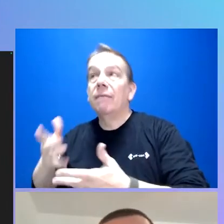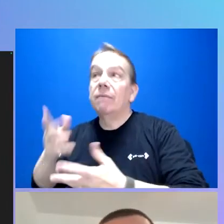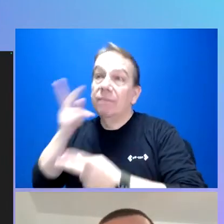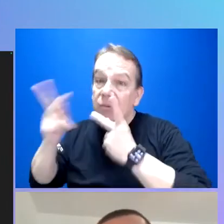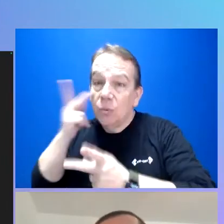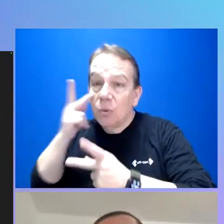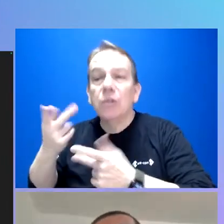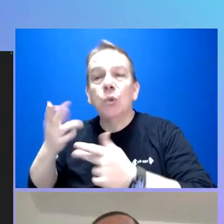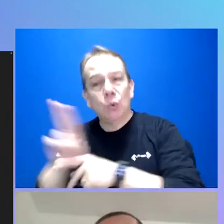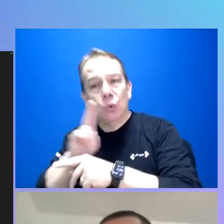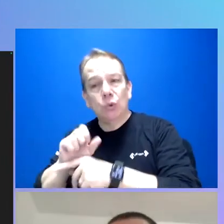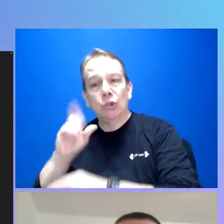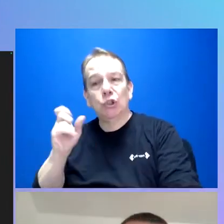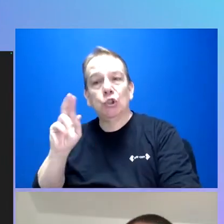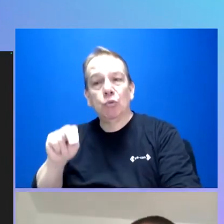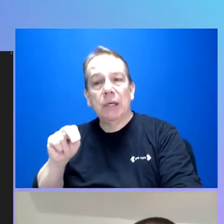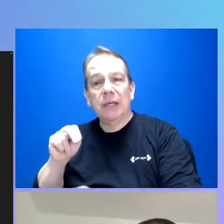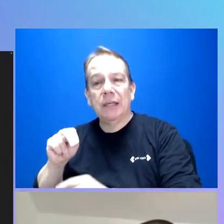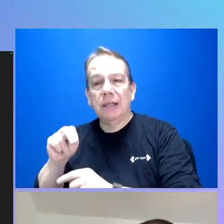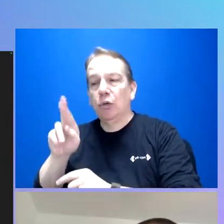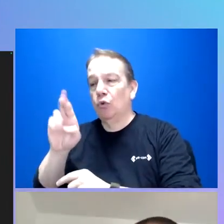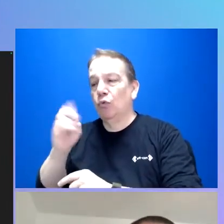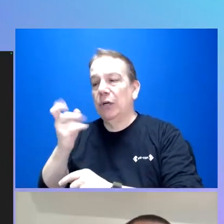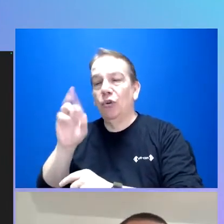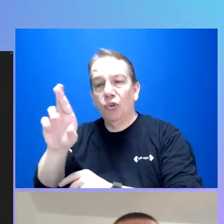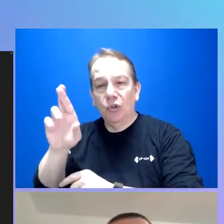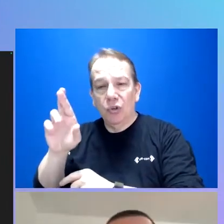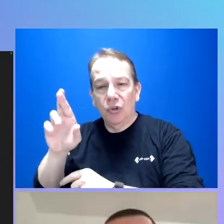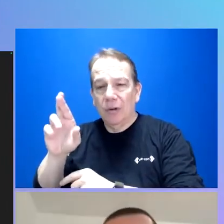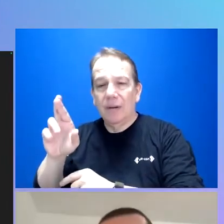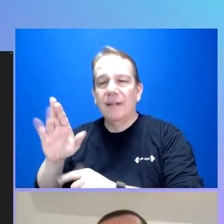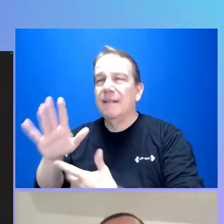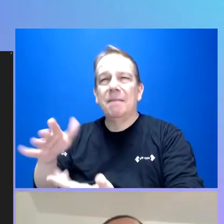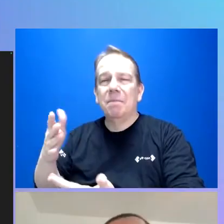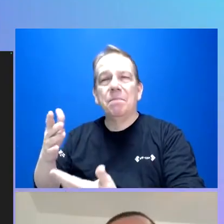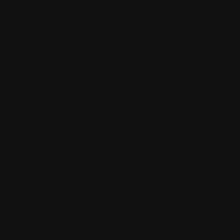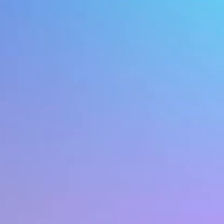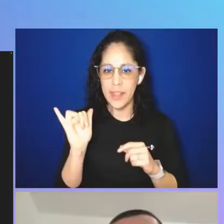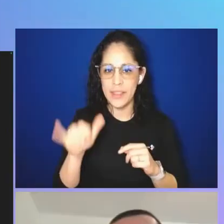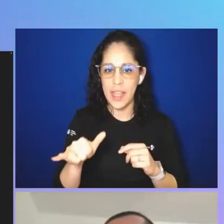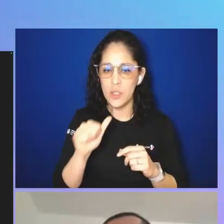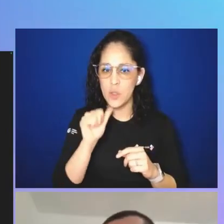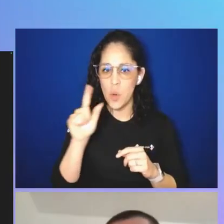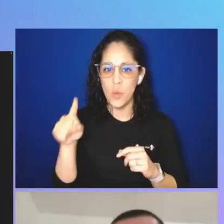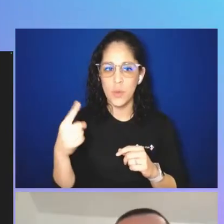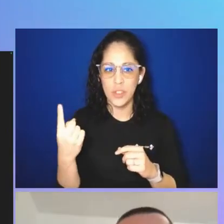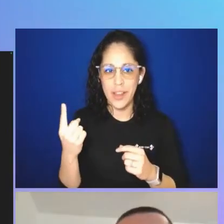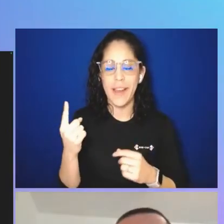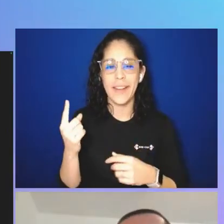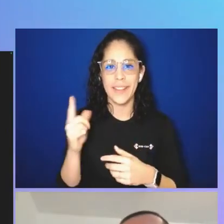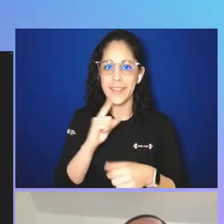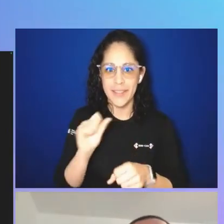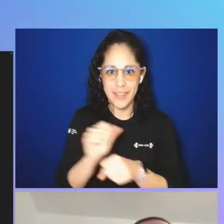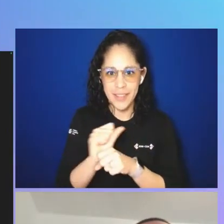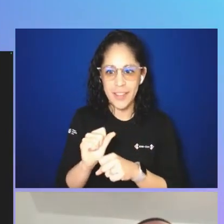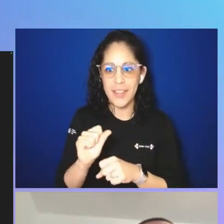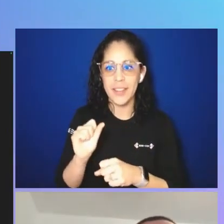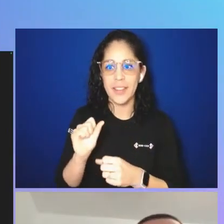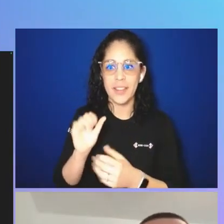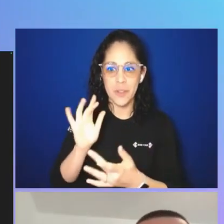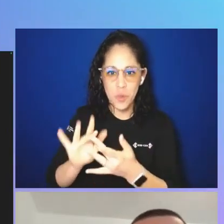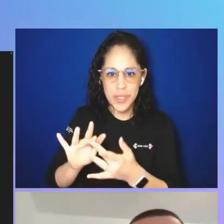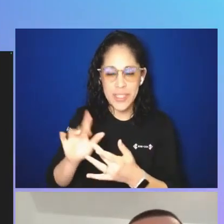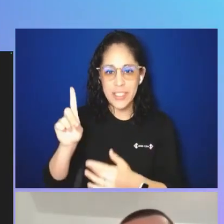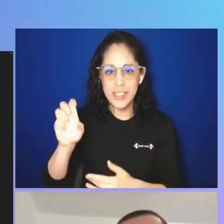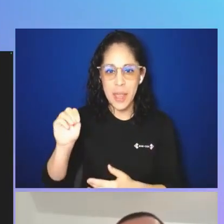readers? It doesn't quite work like that. You don't just add each demographic as you encounter them. You have to assume that lots and lots of different